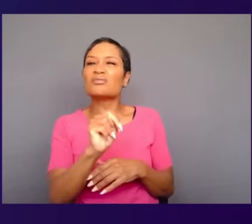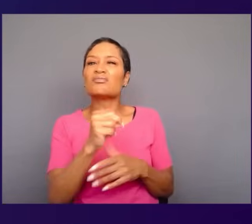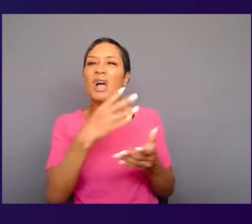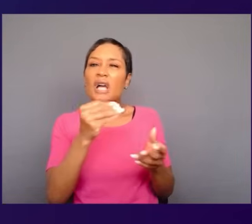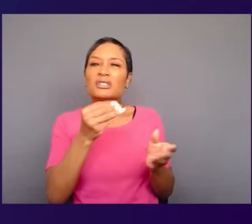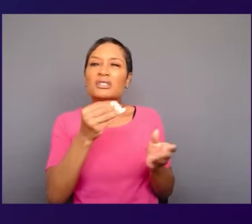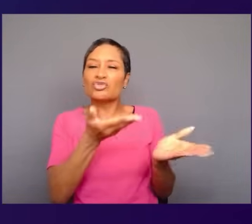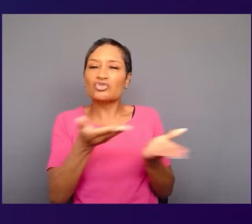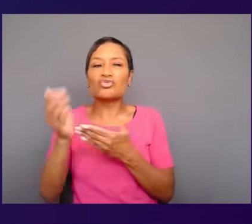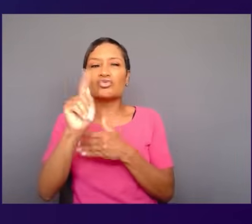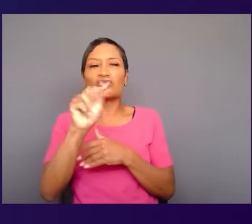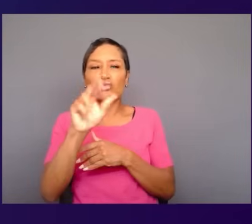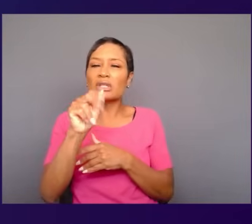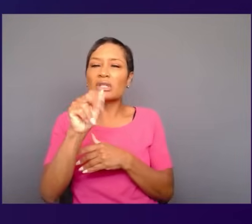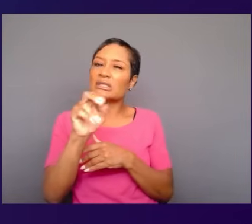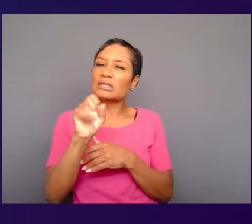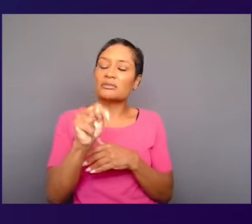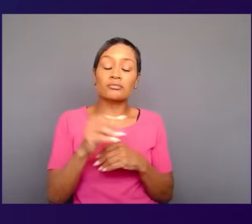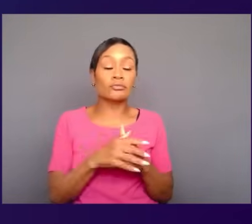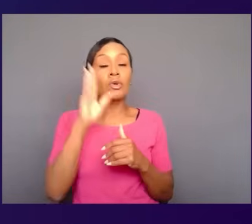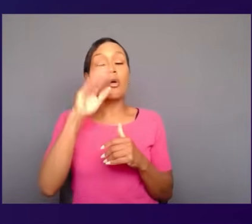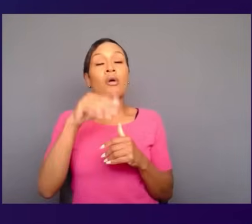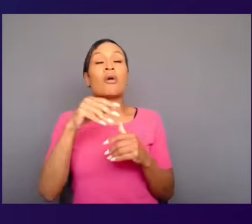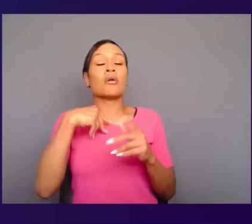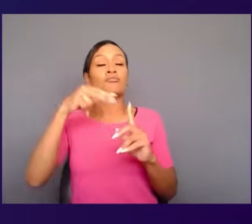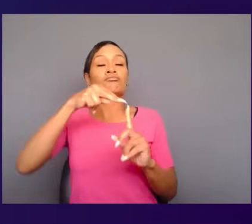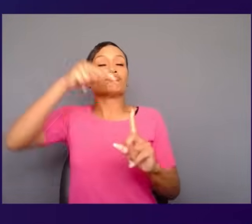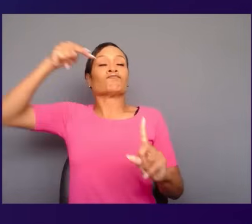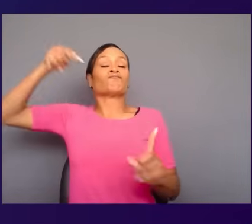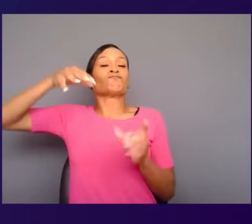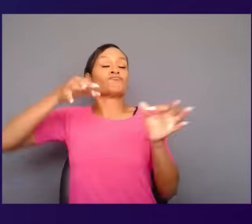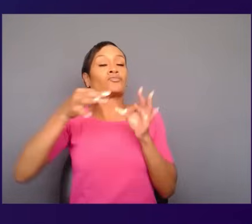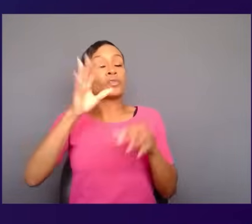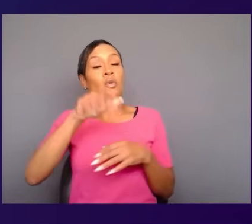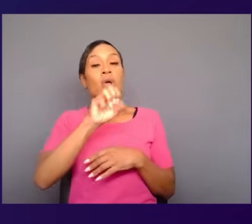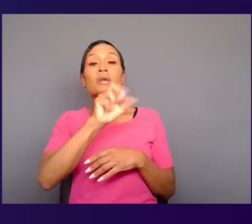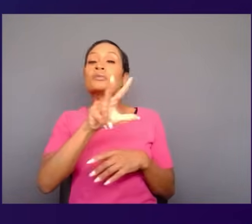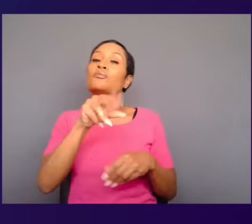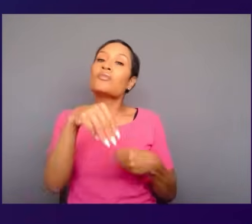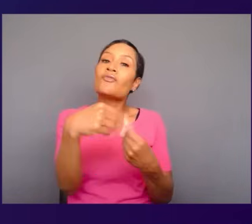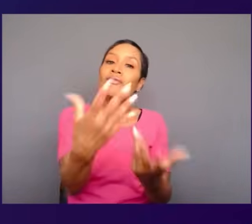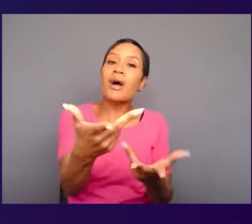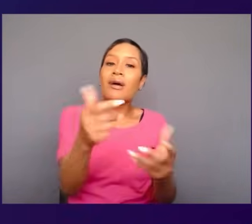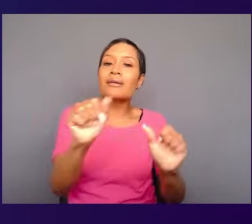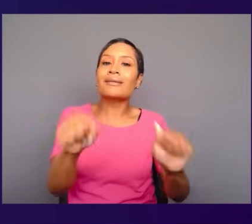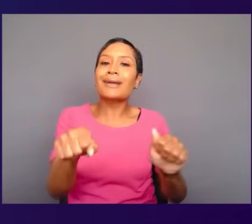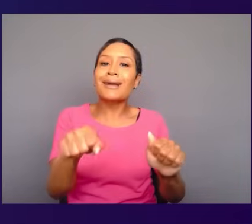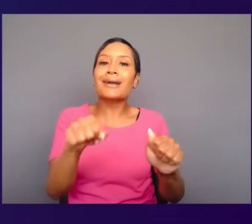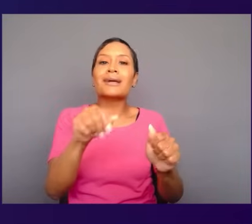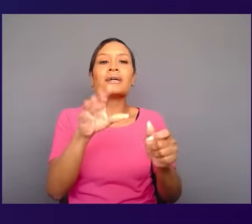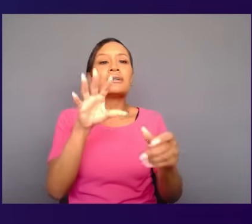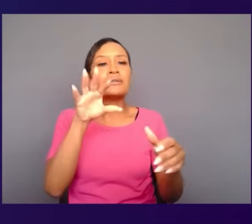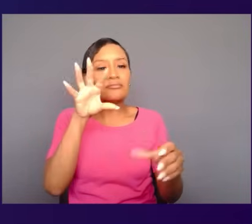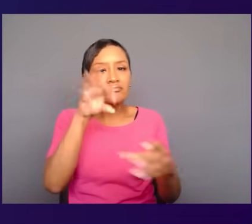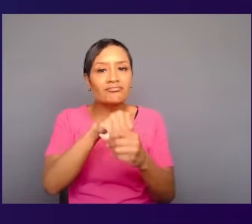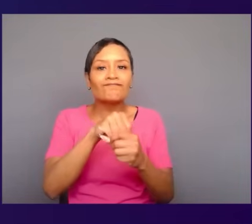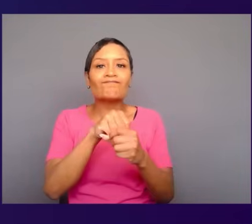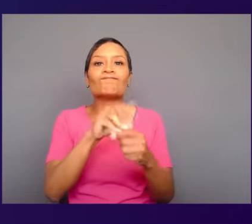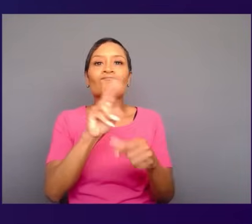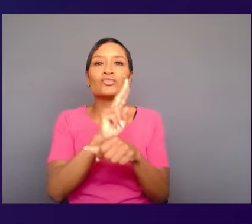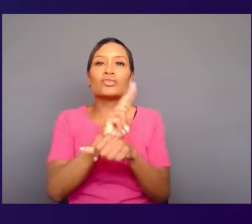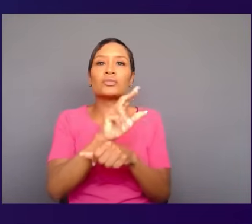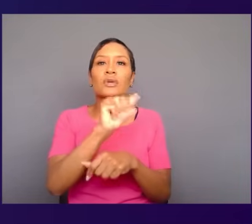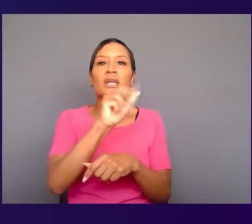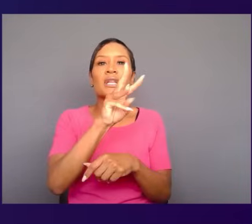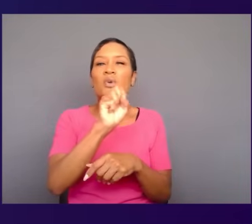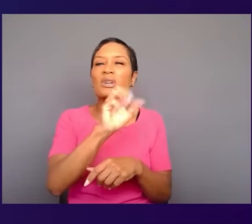high level, Amazon S3 provides the capability for you to achieve end-to-end encryption, right? You can encrypt